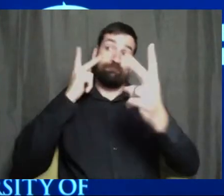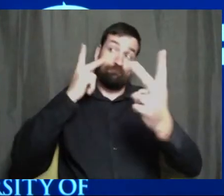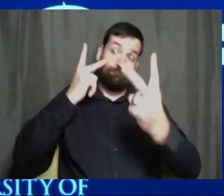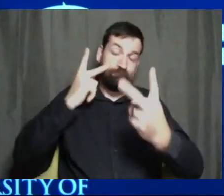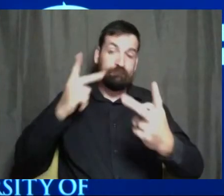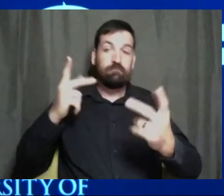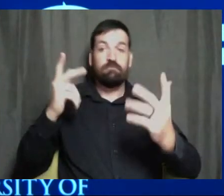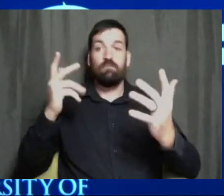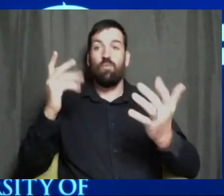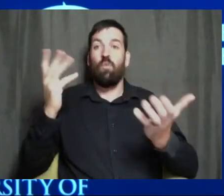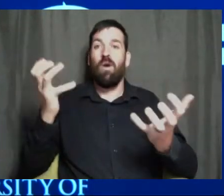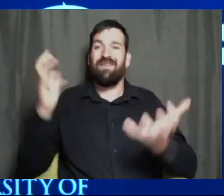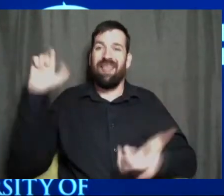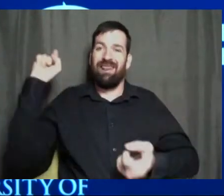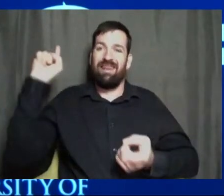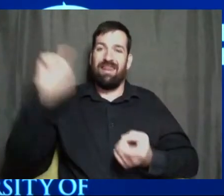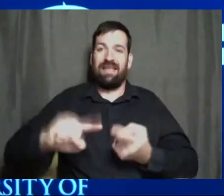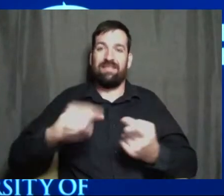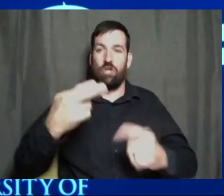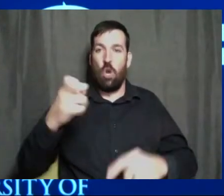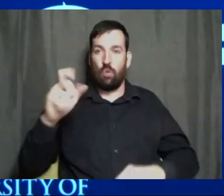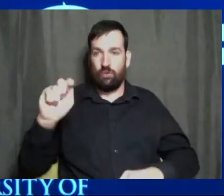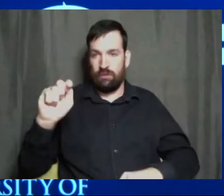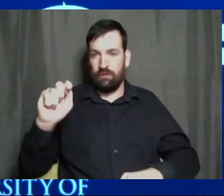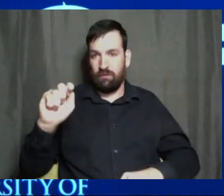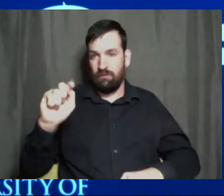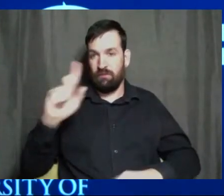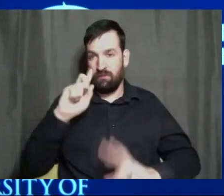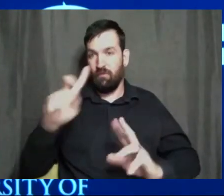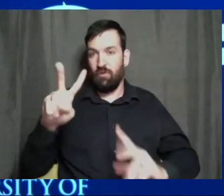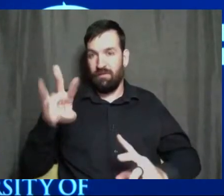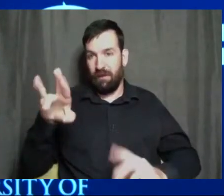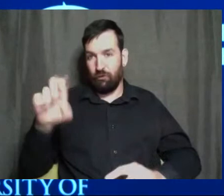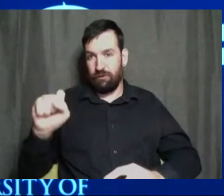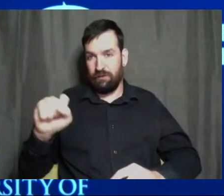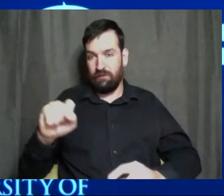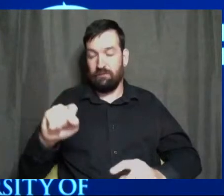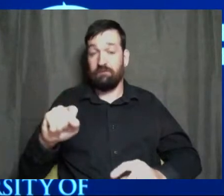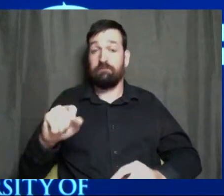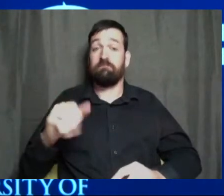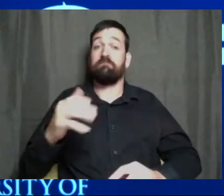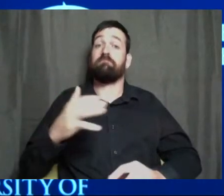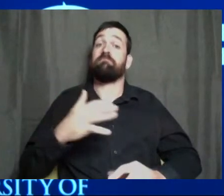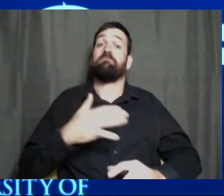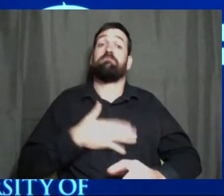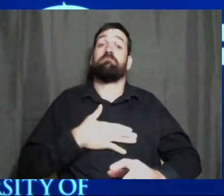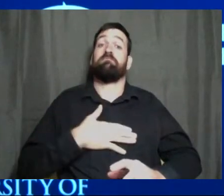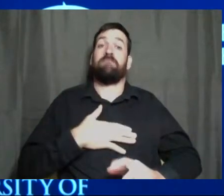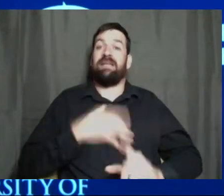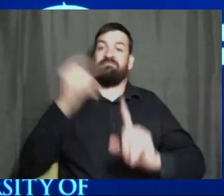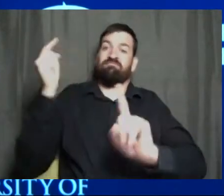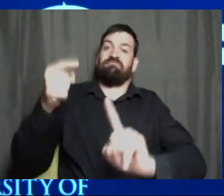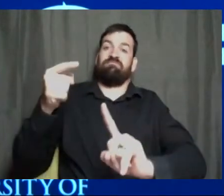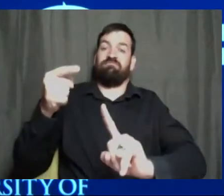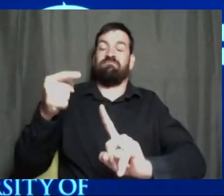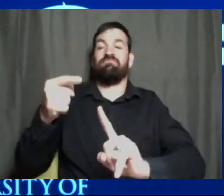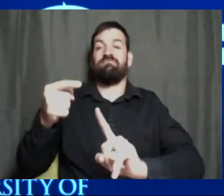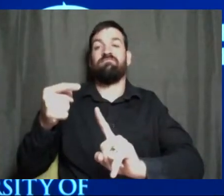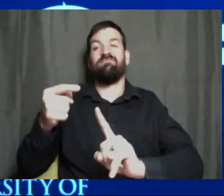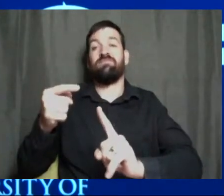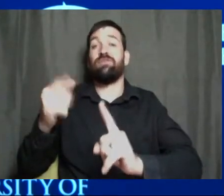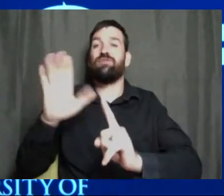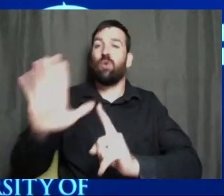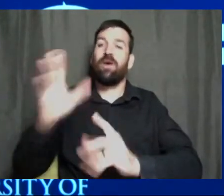hosts for that virus to be able to do that. And my big thing is get your information from